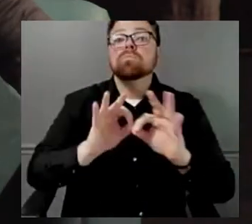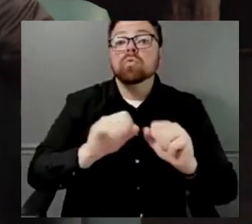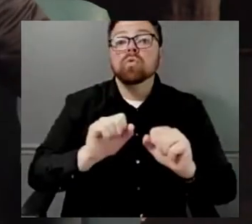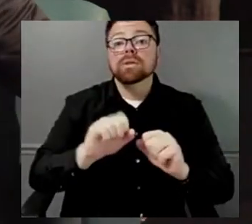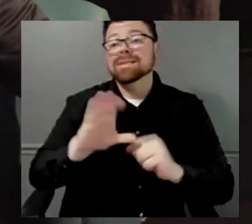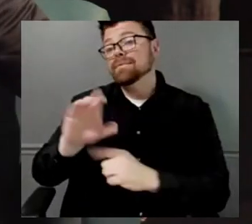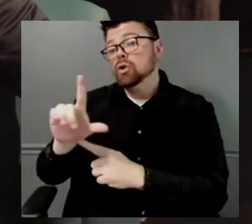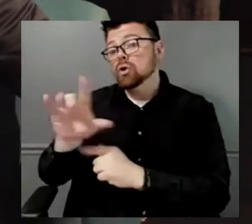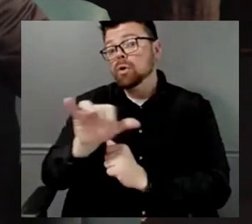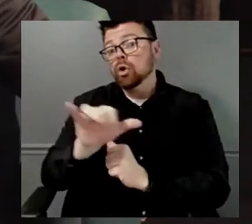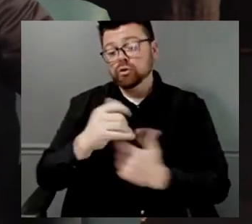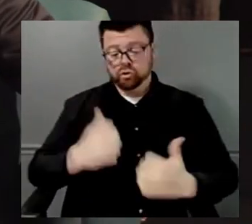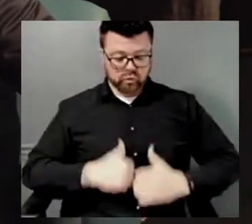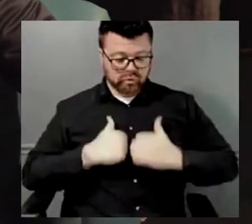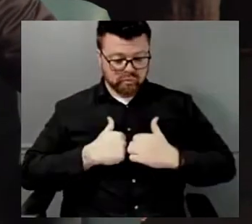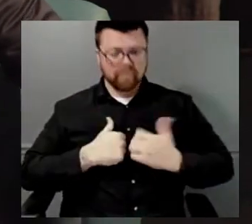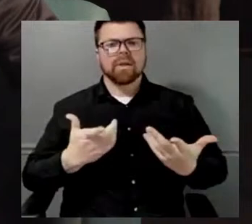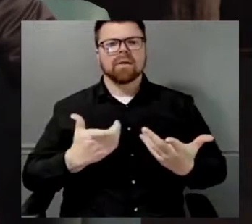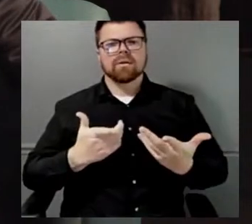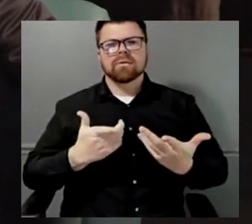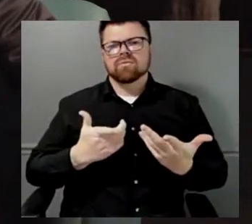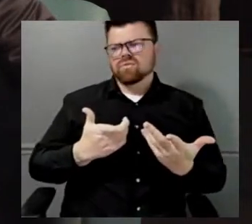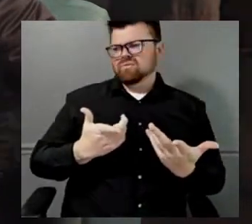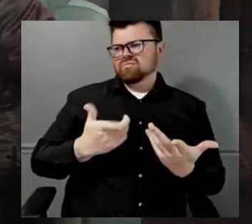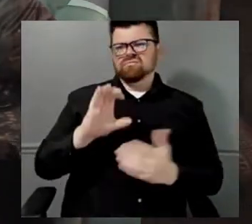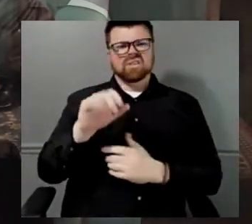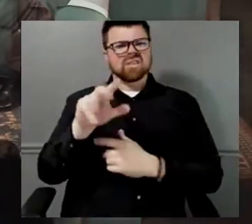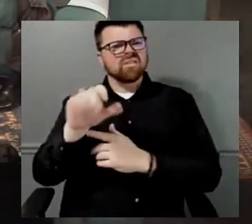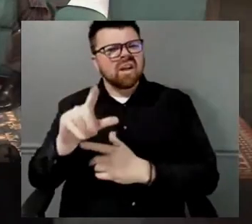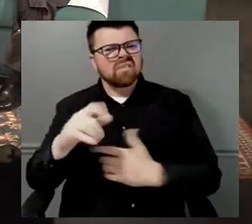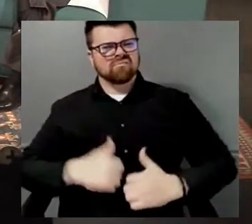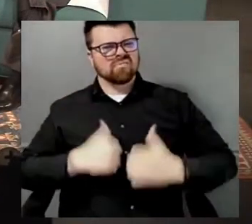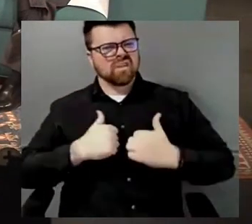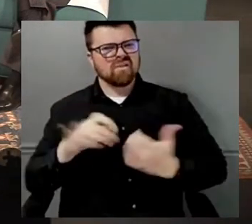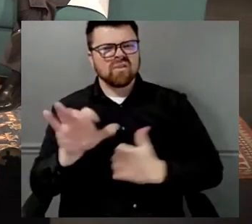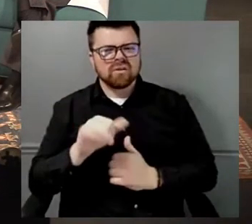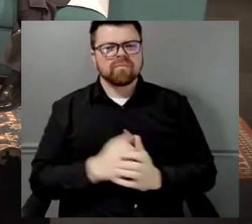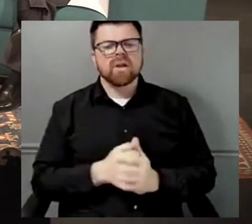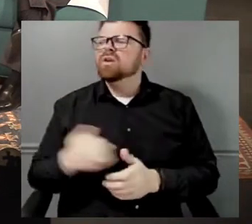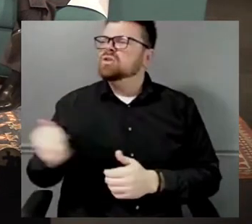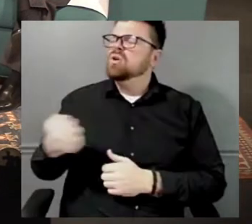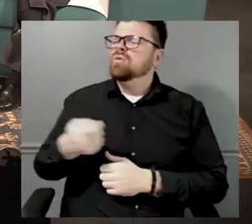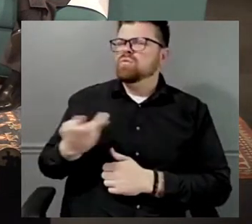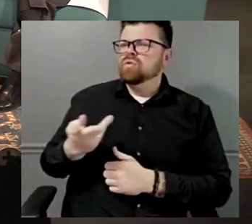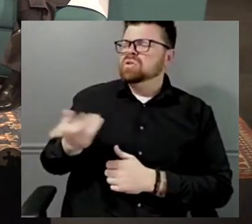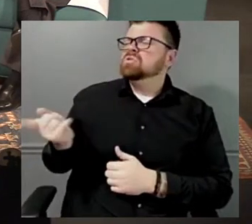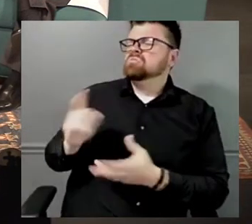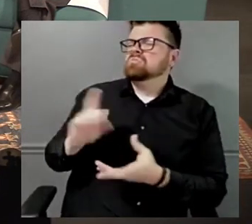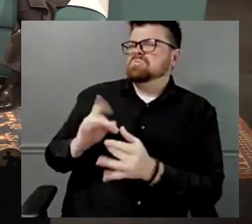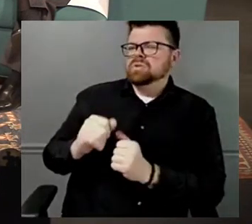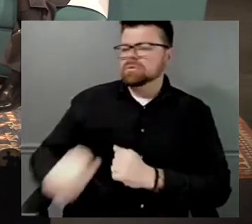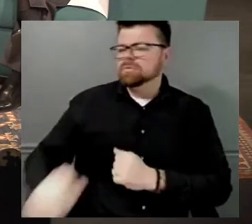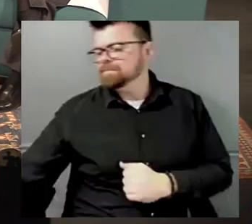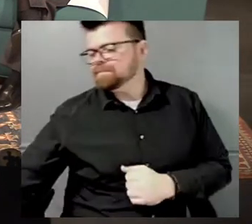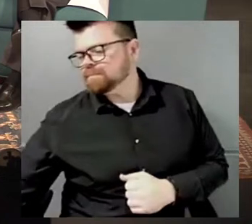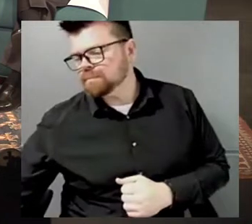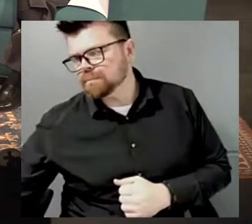civic life itself. Justice Sotomayor, let's start with you. I think, Eric, you pointed out what the essence of the problem